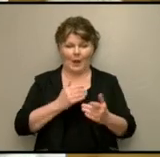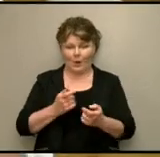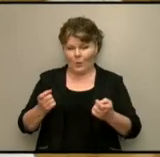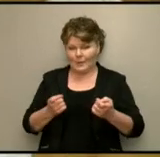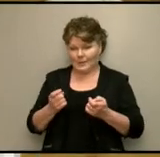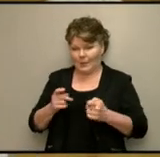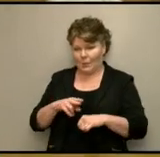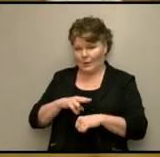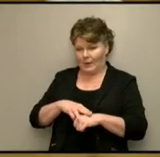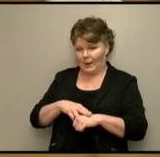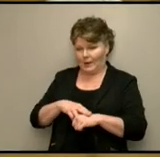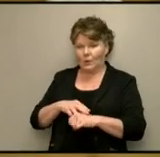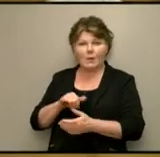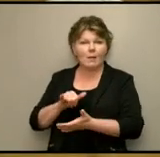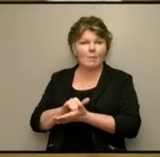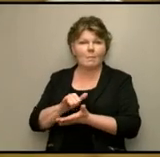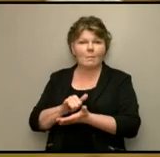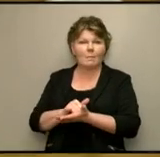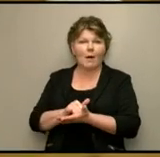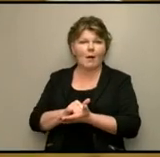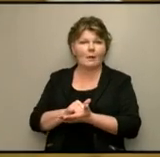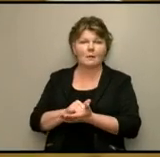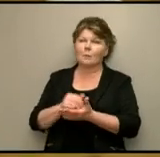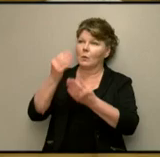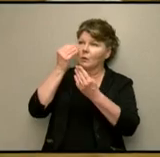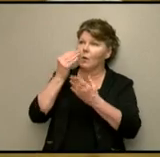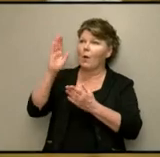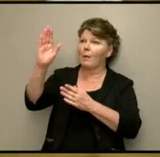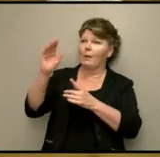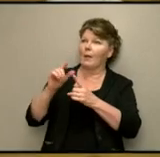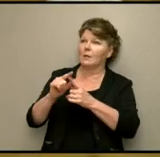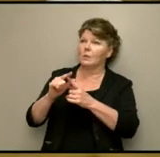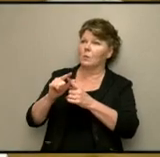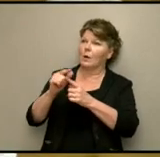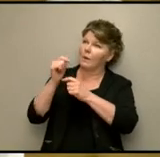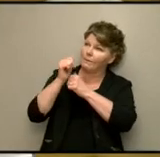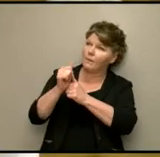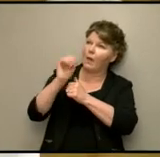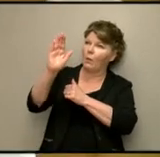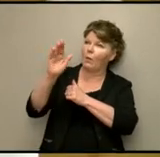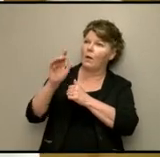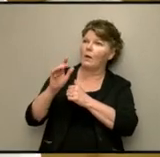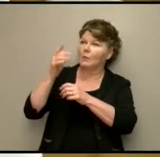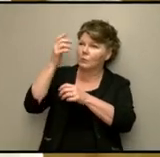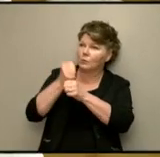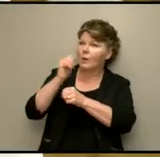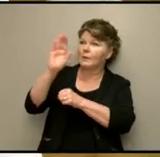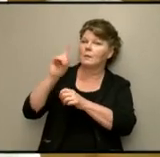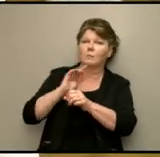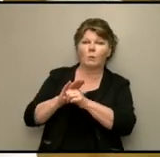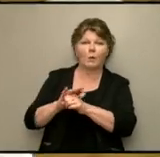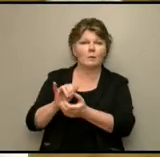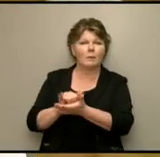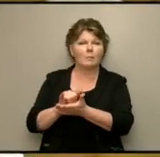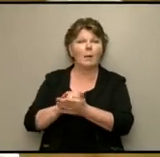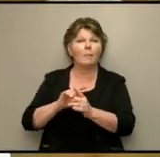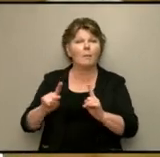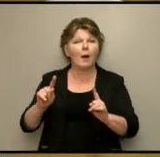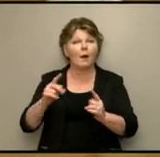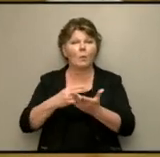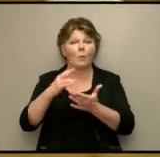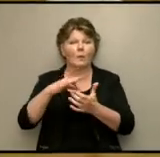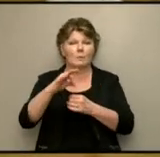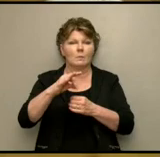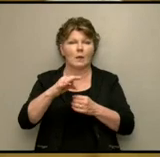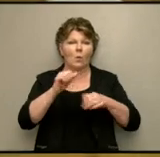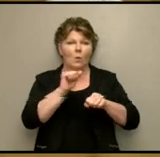nature, it's impossible to keep Jesus' words, to do what he tells us to do, and to trust his promises. But the Holy Spirit works